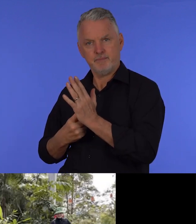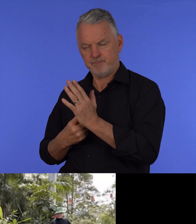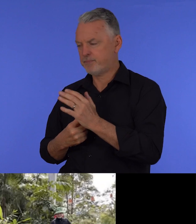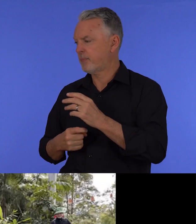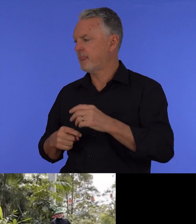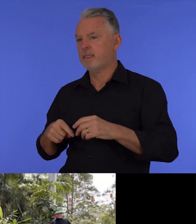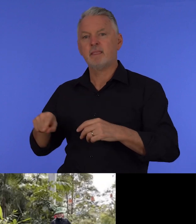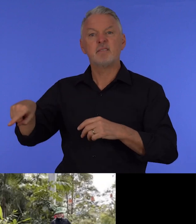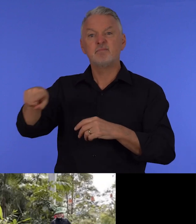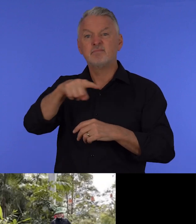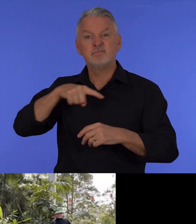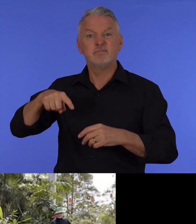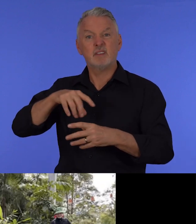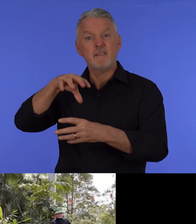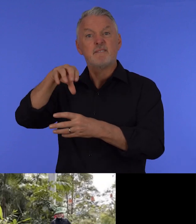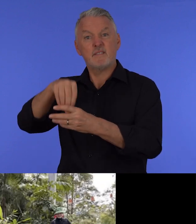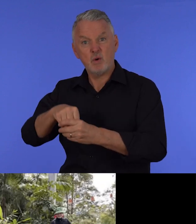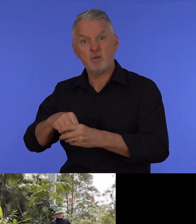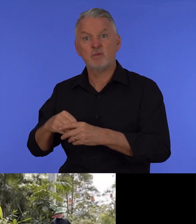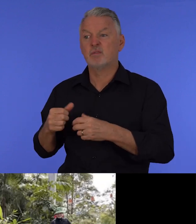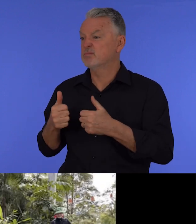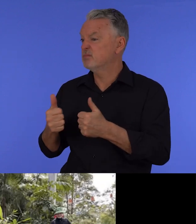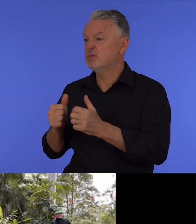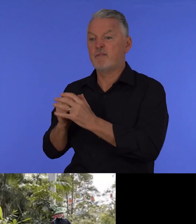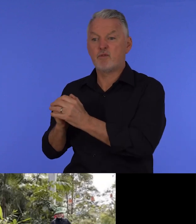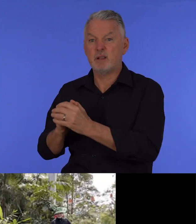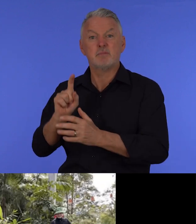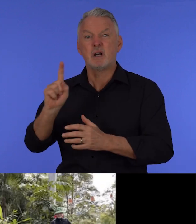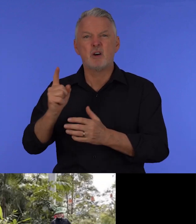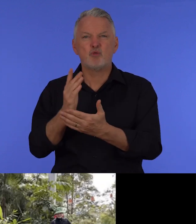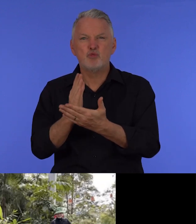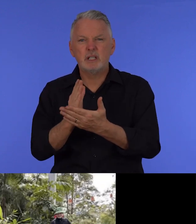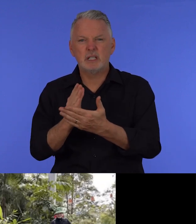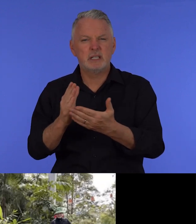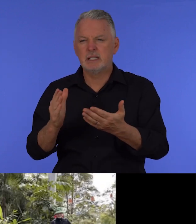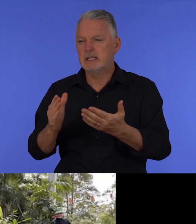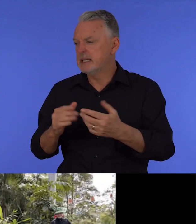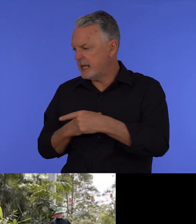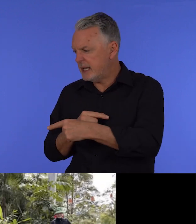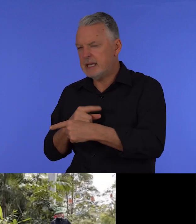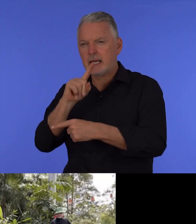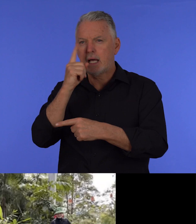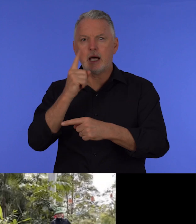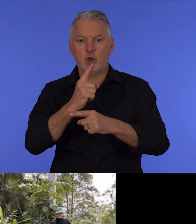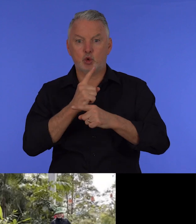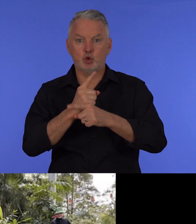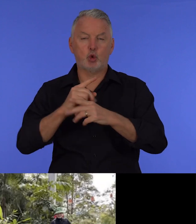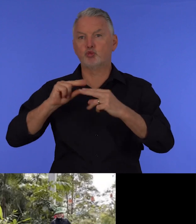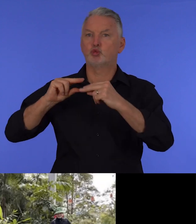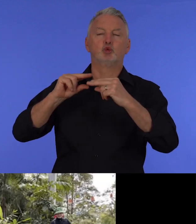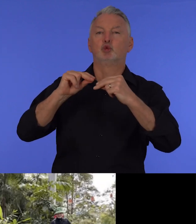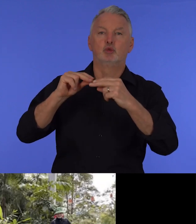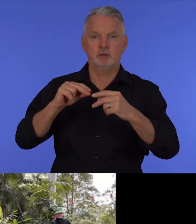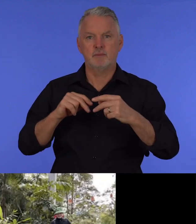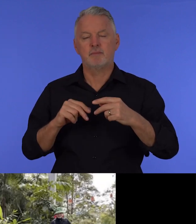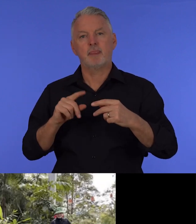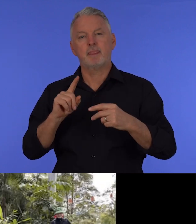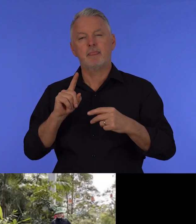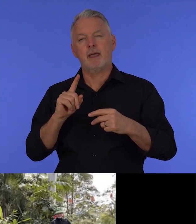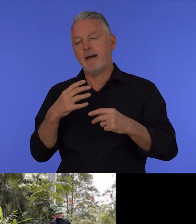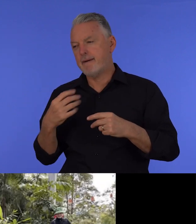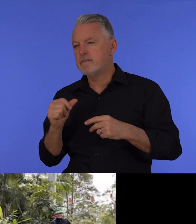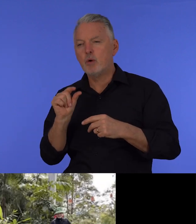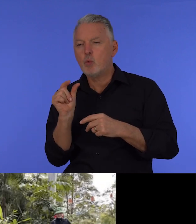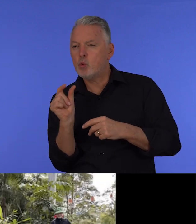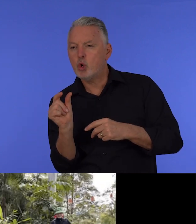very beginning, like everyone else with him, and he's minimal speaking. So he just says a few words a day, and those can be unclear.